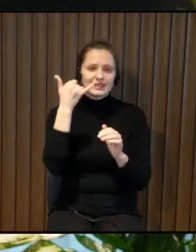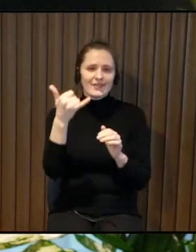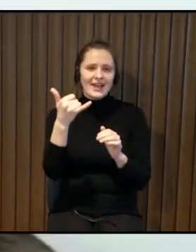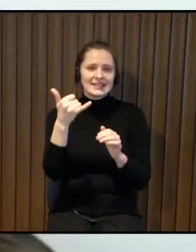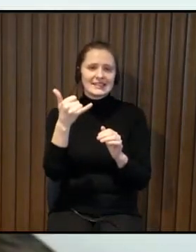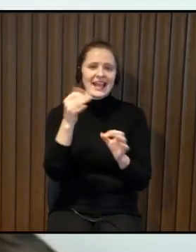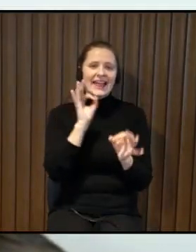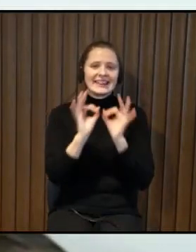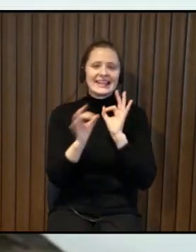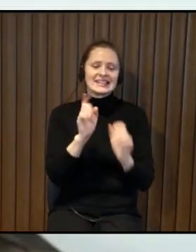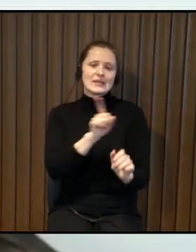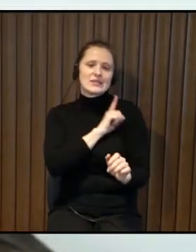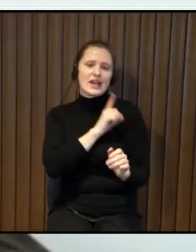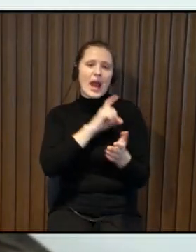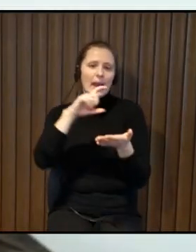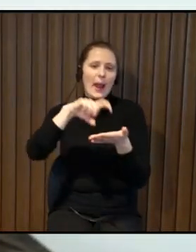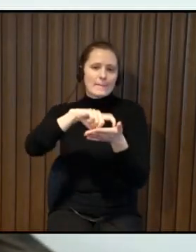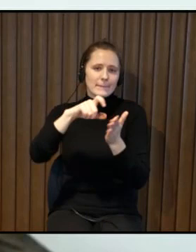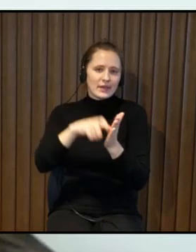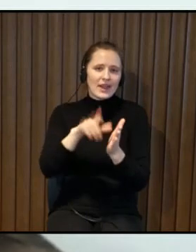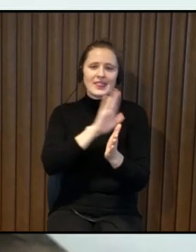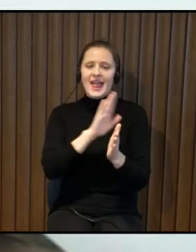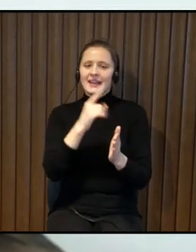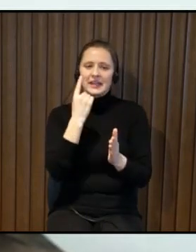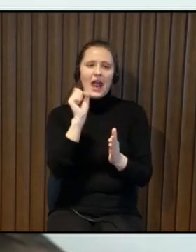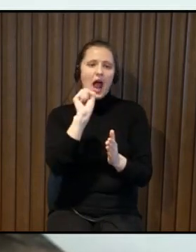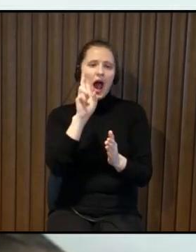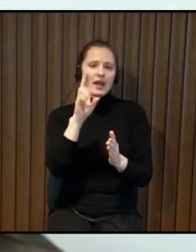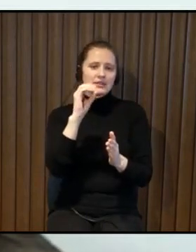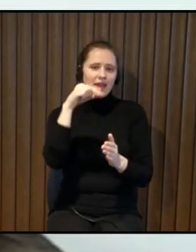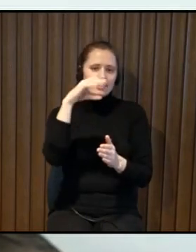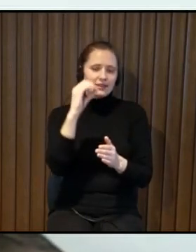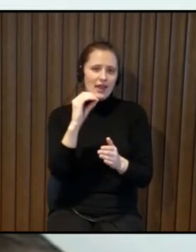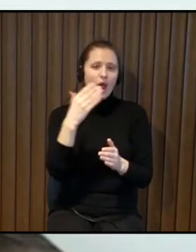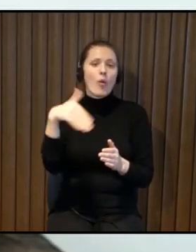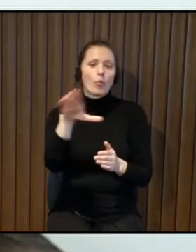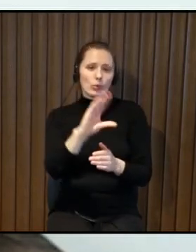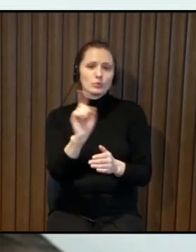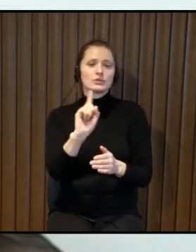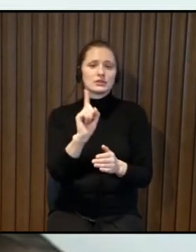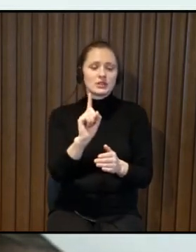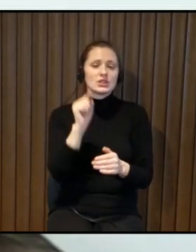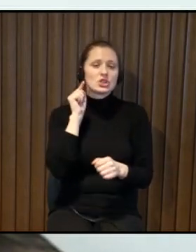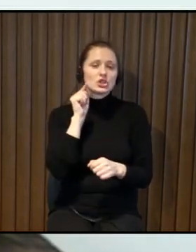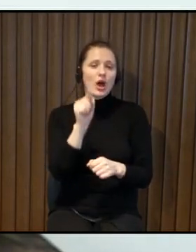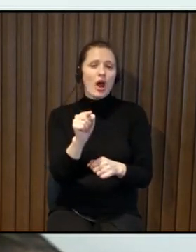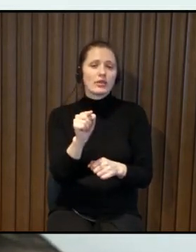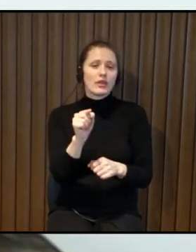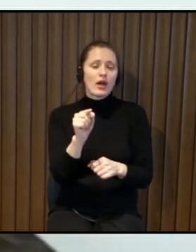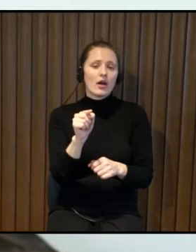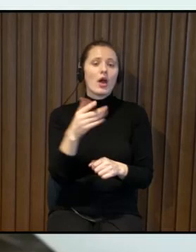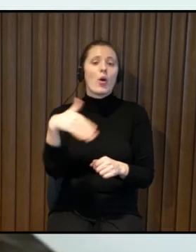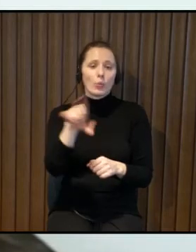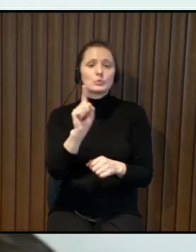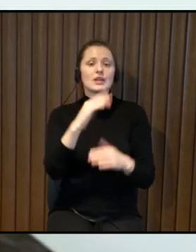municipality? Of course, every individual can do by themselves, and if he or she is not